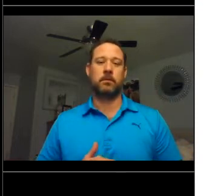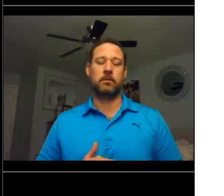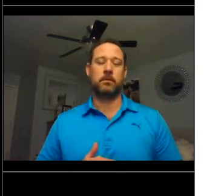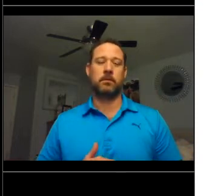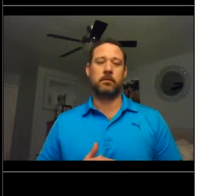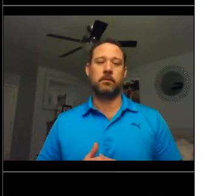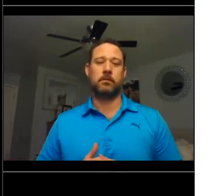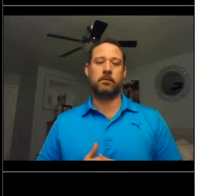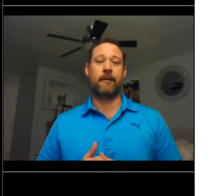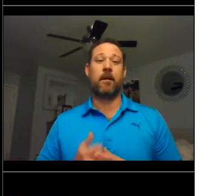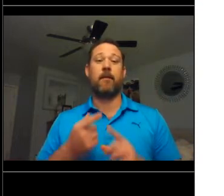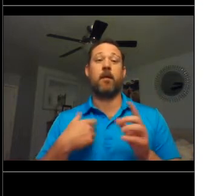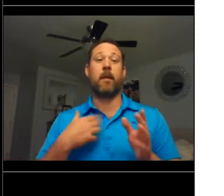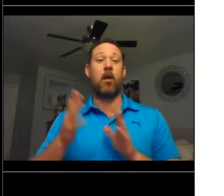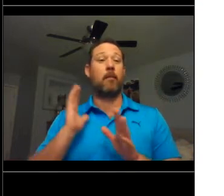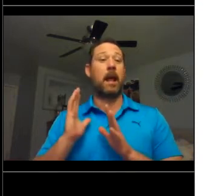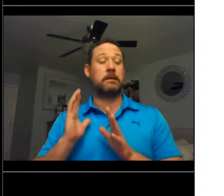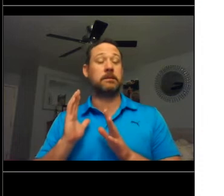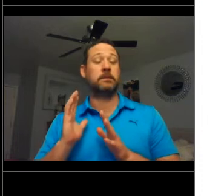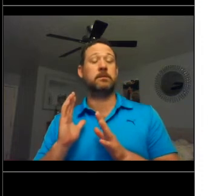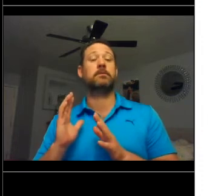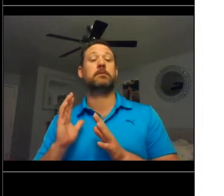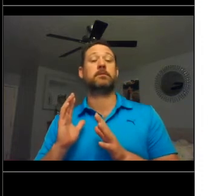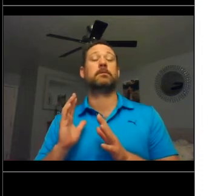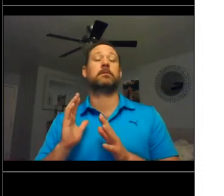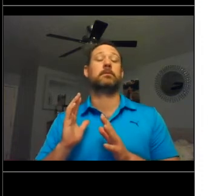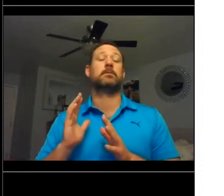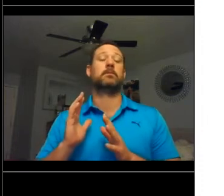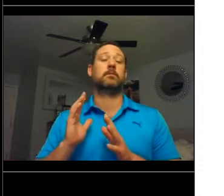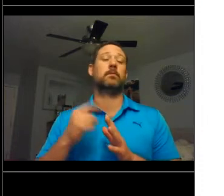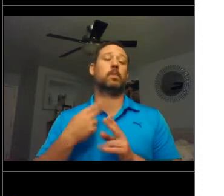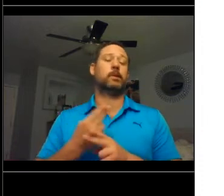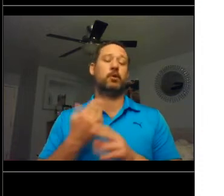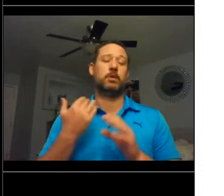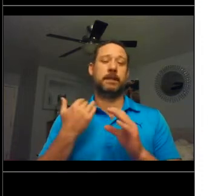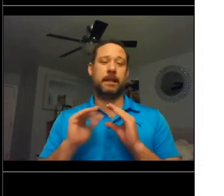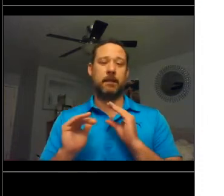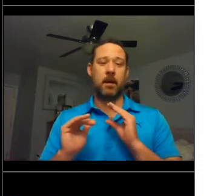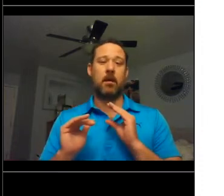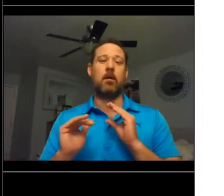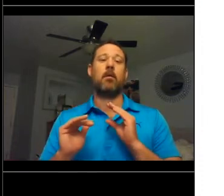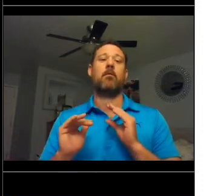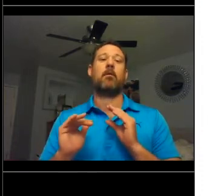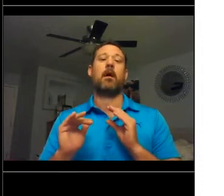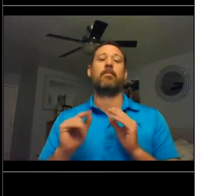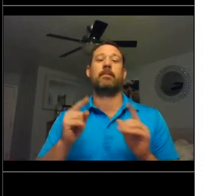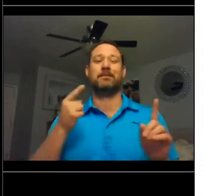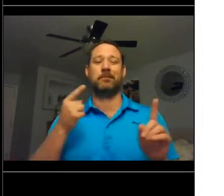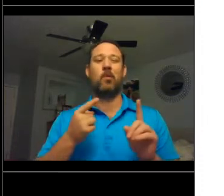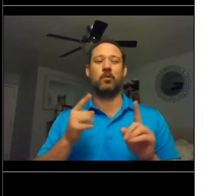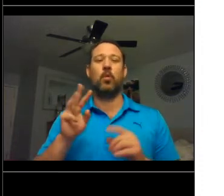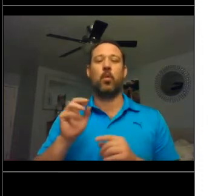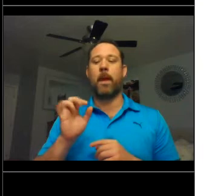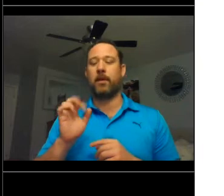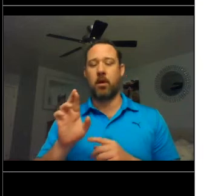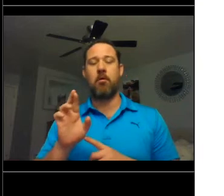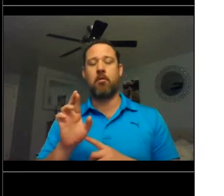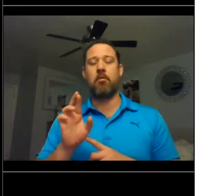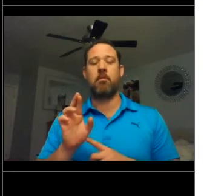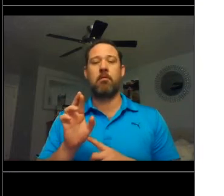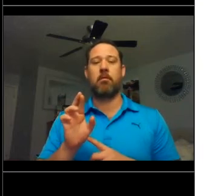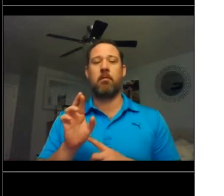past initiatives, we generally use email and this GoToWebinar